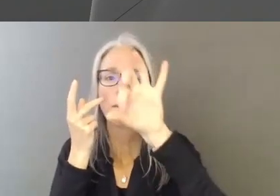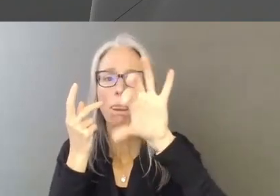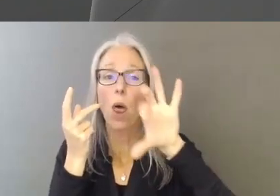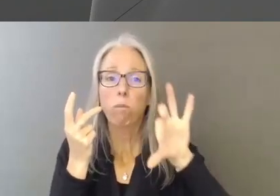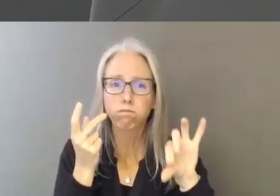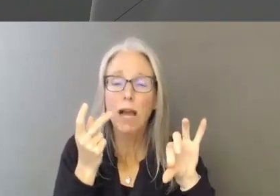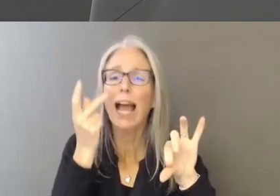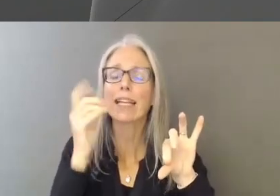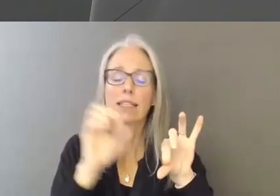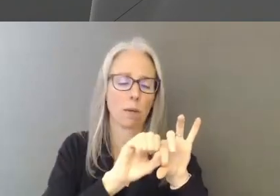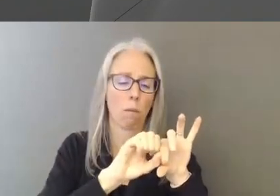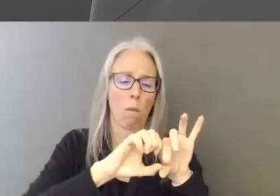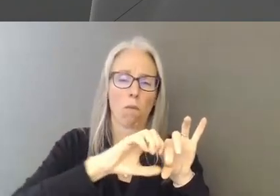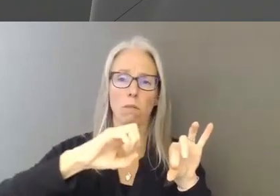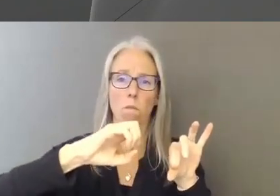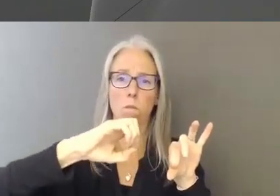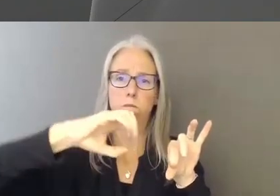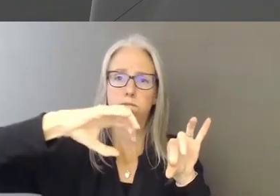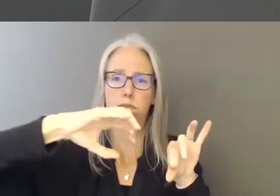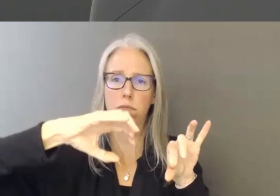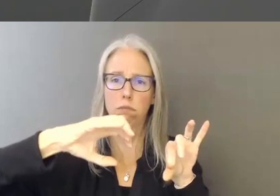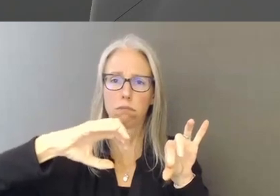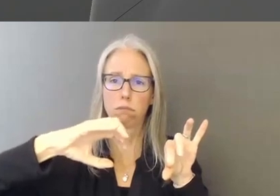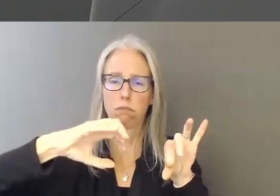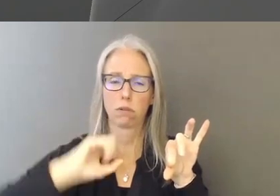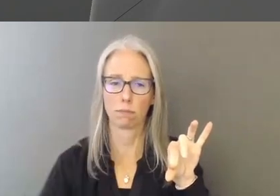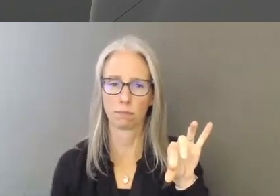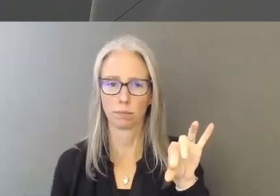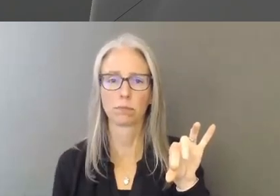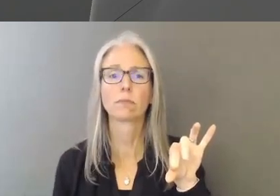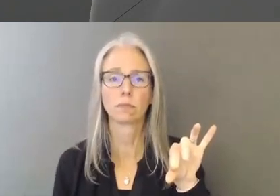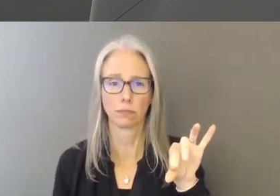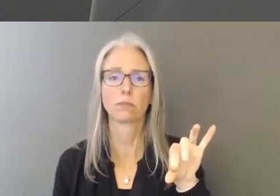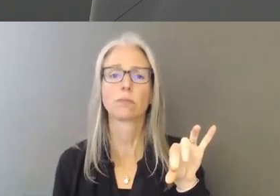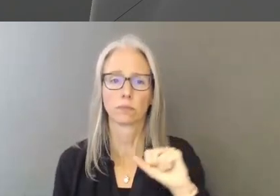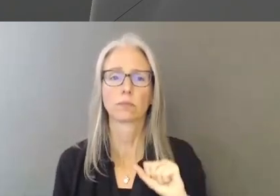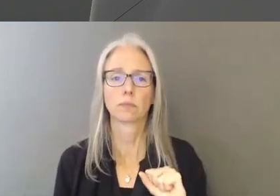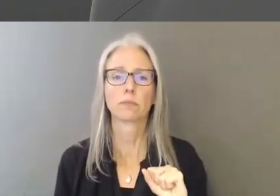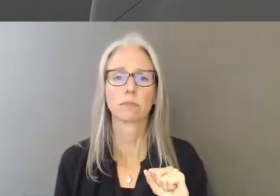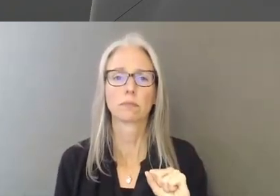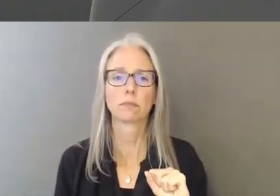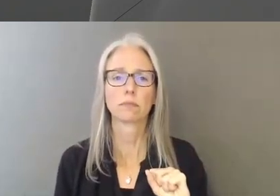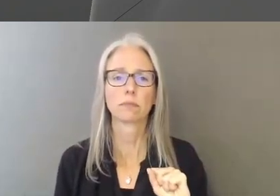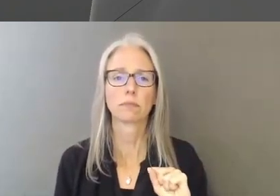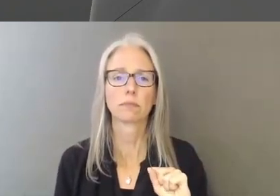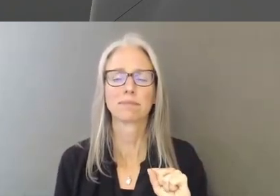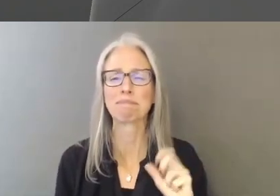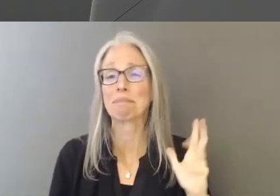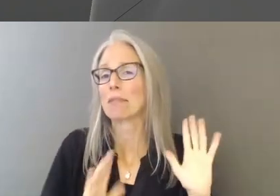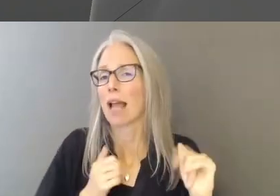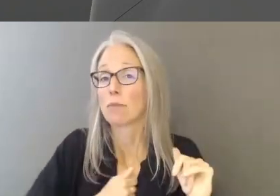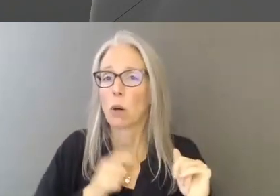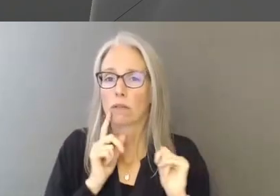see some of the dilations that happen over here. So sorry for the really rushed kind